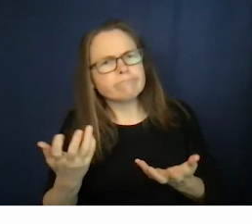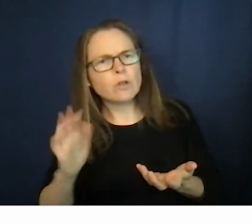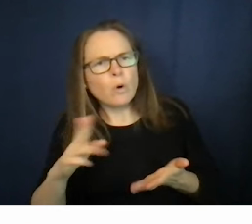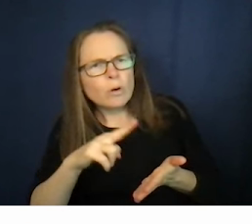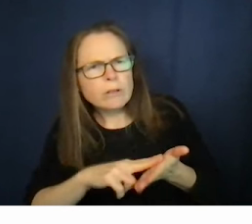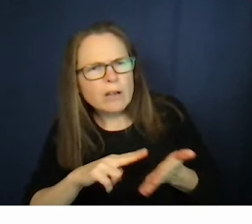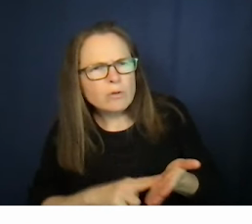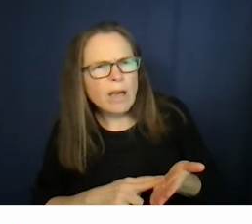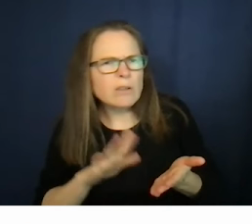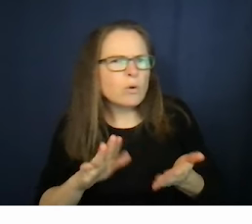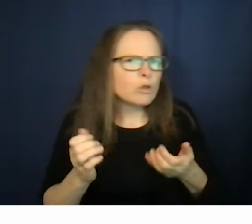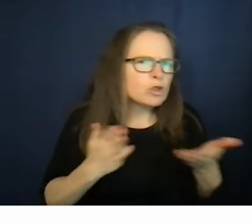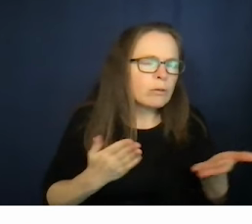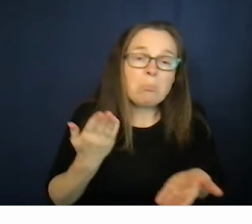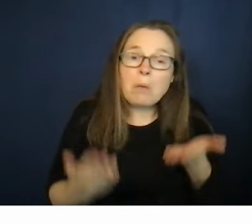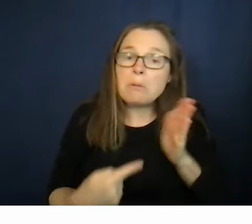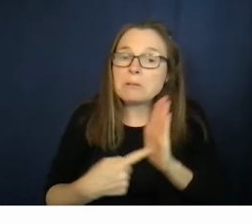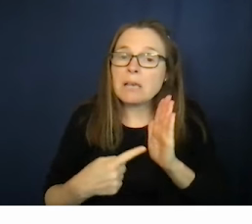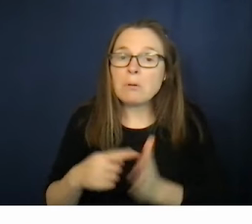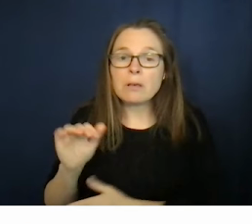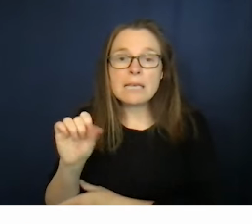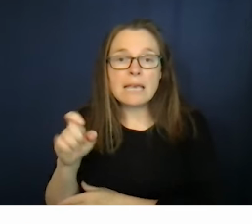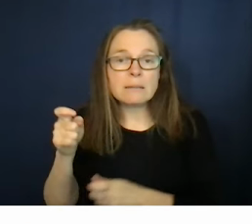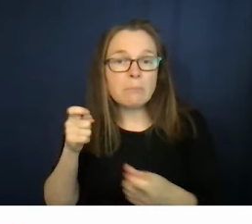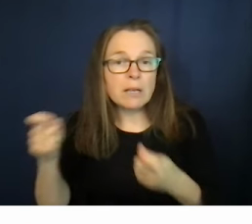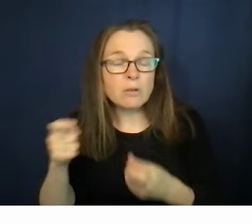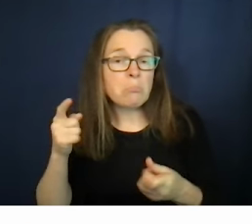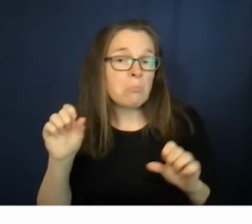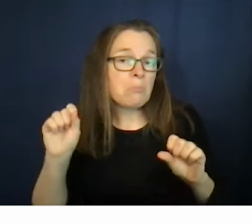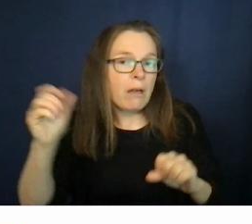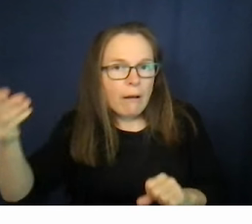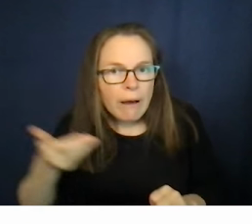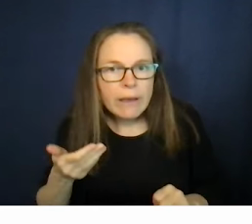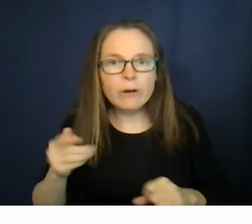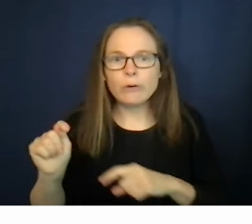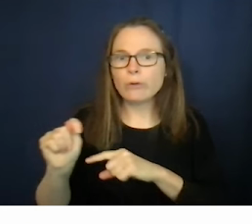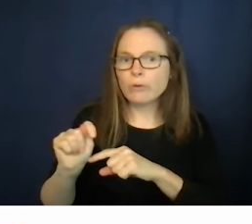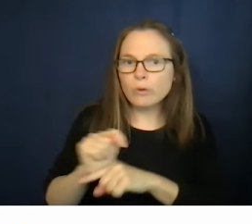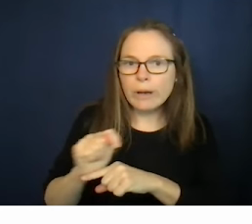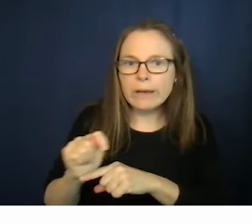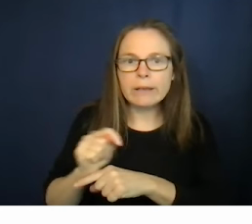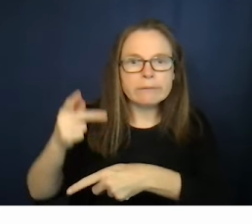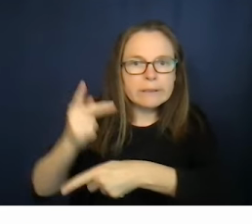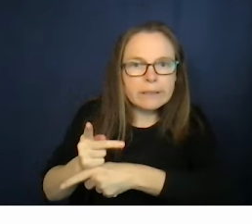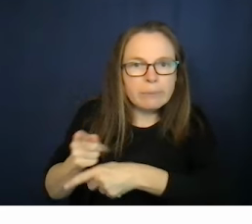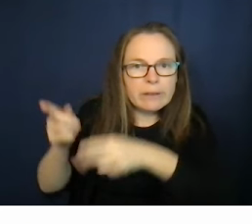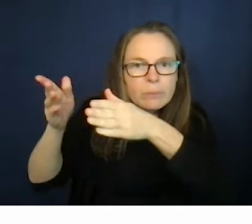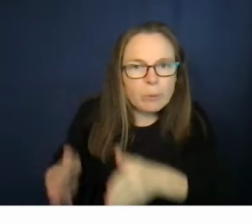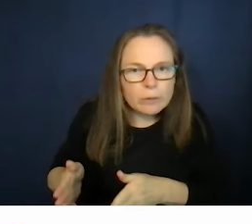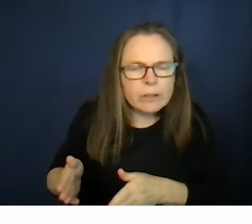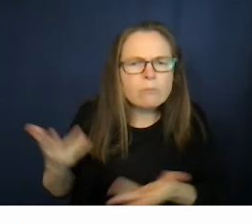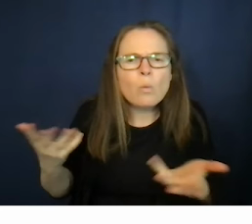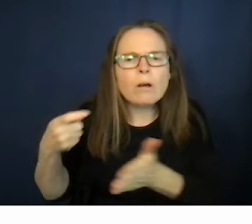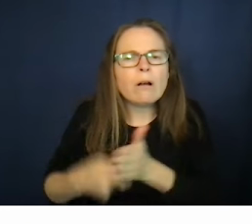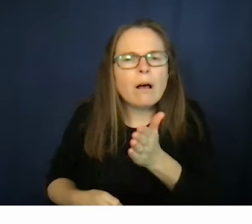example, case management. Consider the cost of hiring, training, and retaining a case manager in your